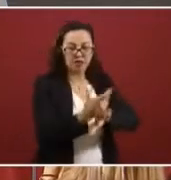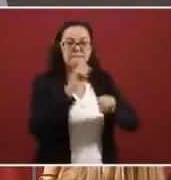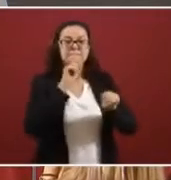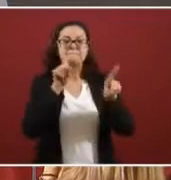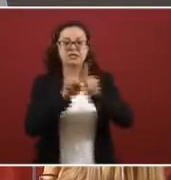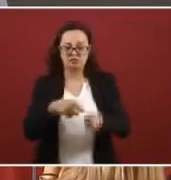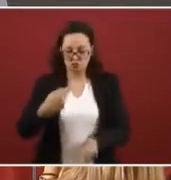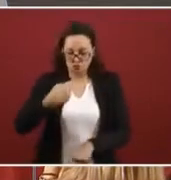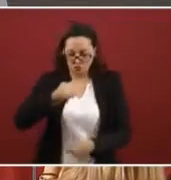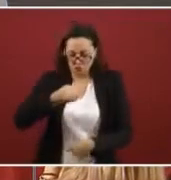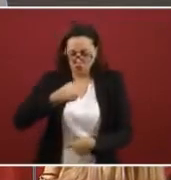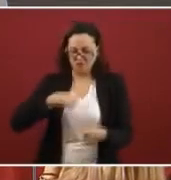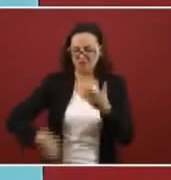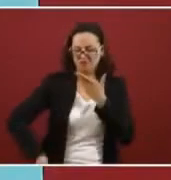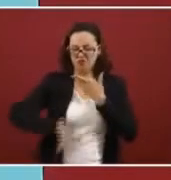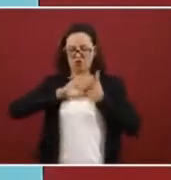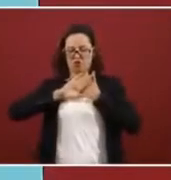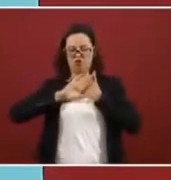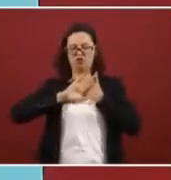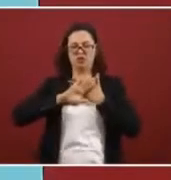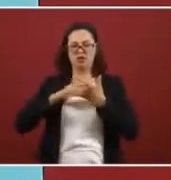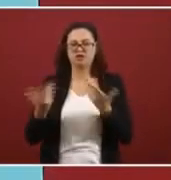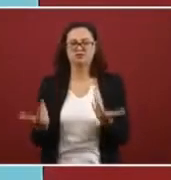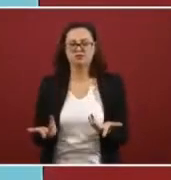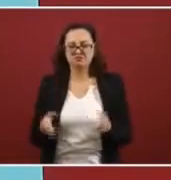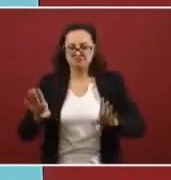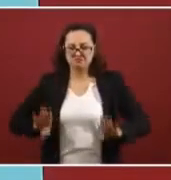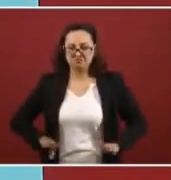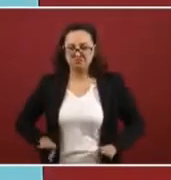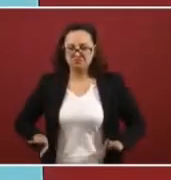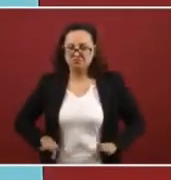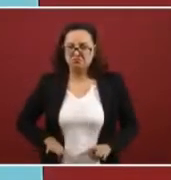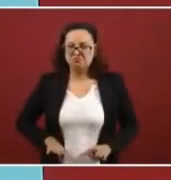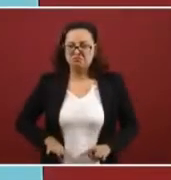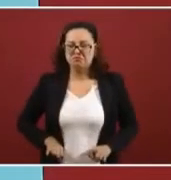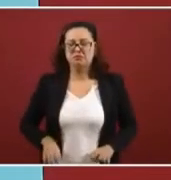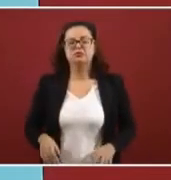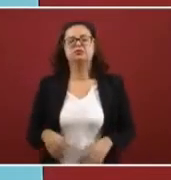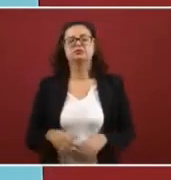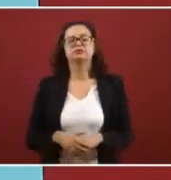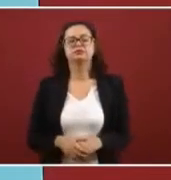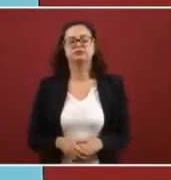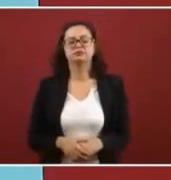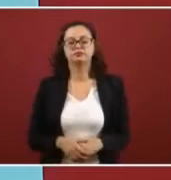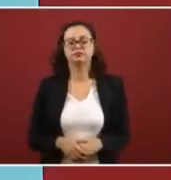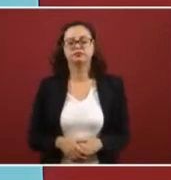mis principios, but also to be a traitor to my principles